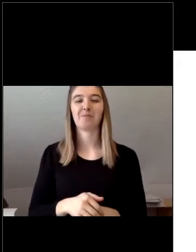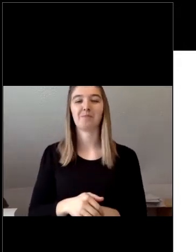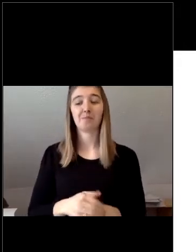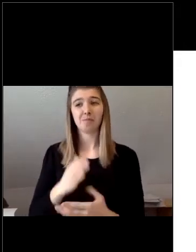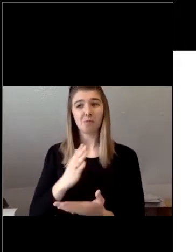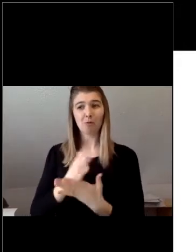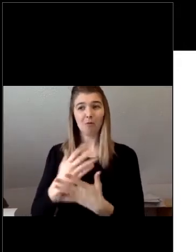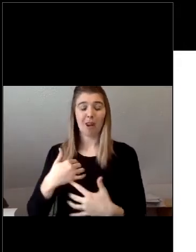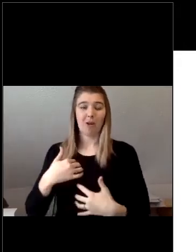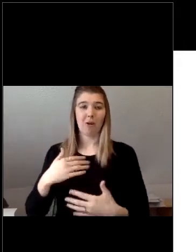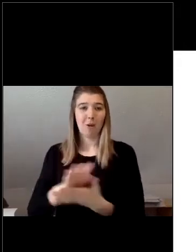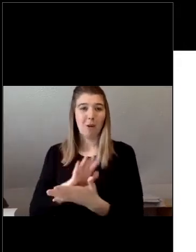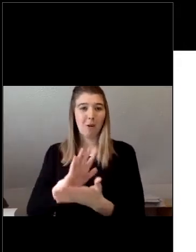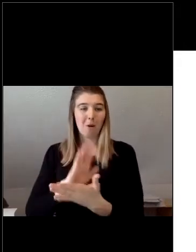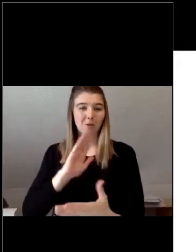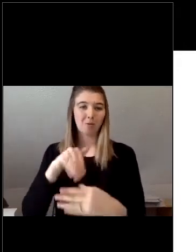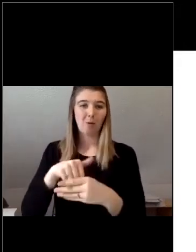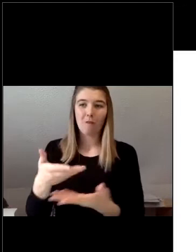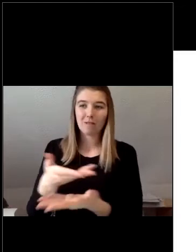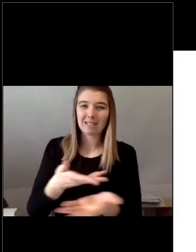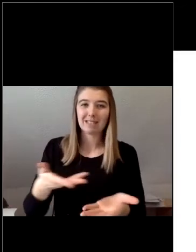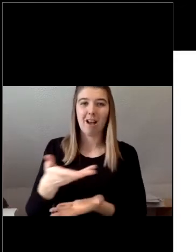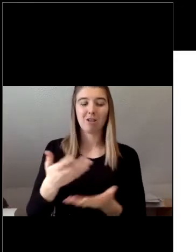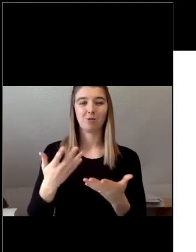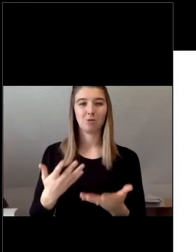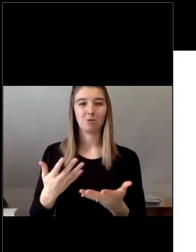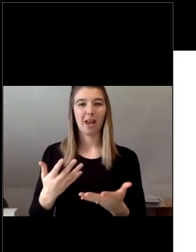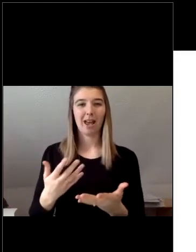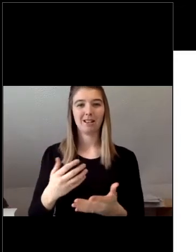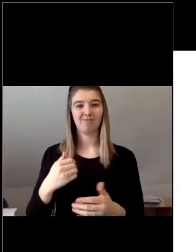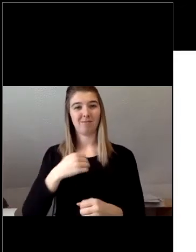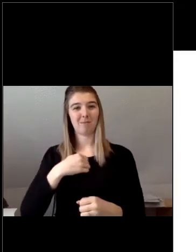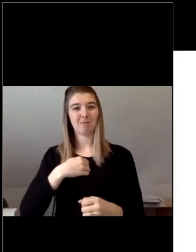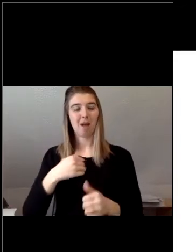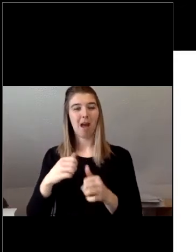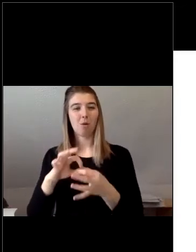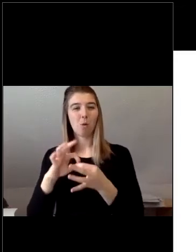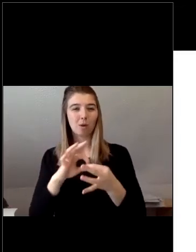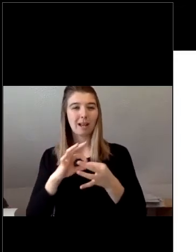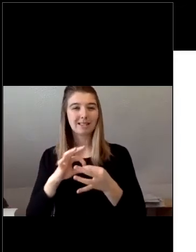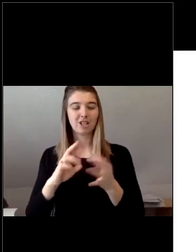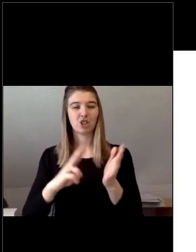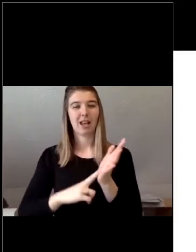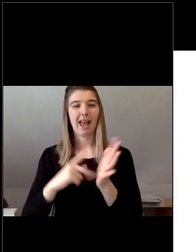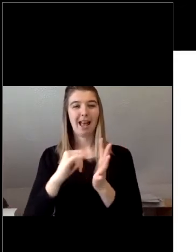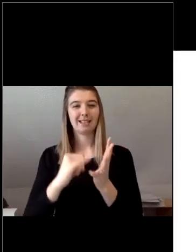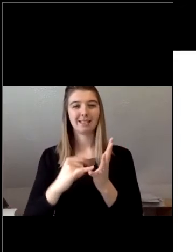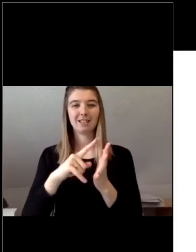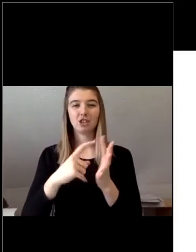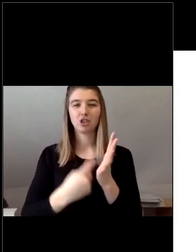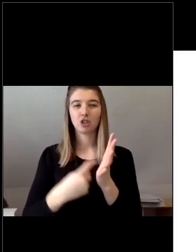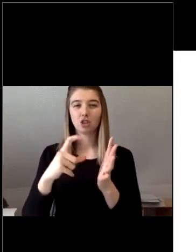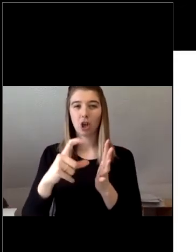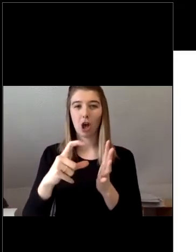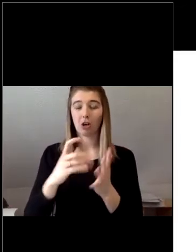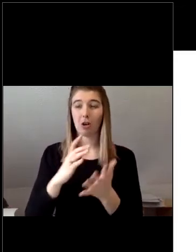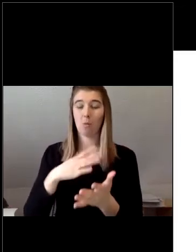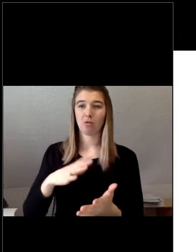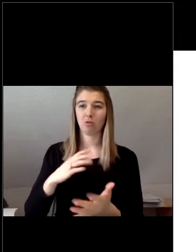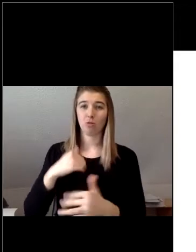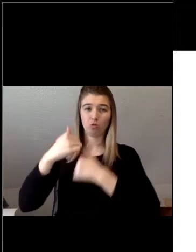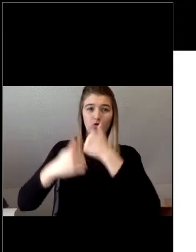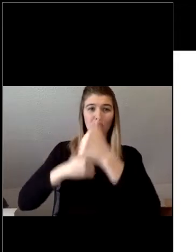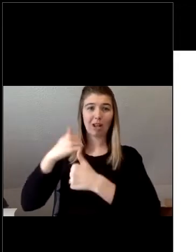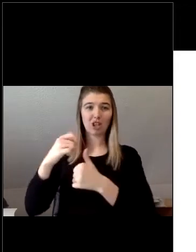of my organization, the Natural Sciences and Engineering Council of Canada, NSERC, I'd like to congratulate you on the launch of Commonwealth